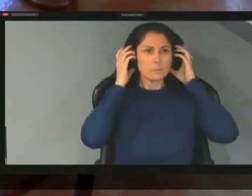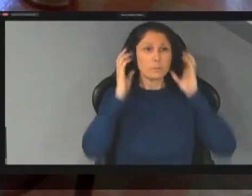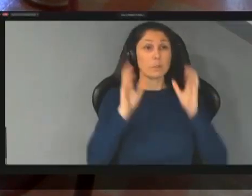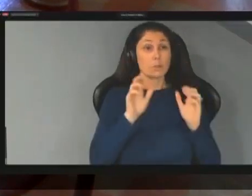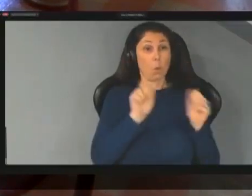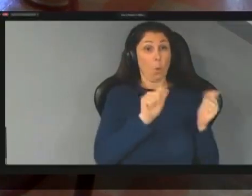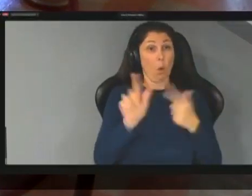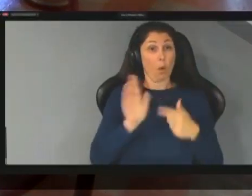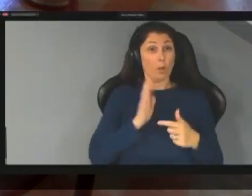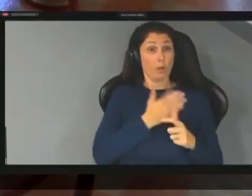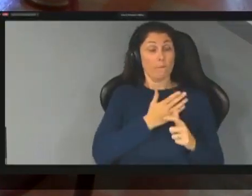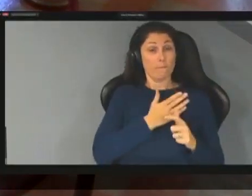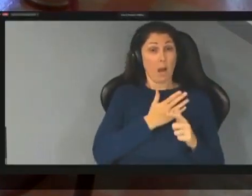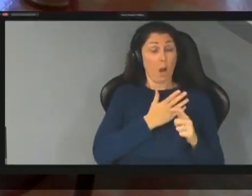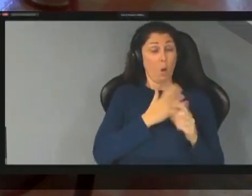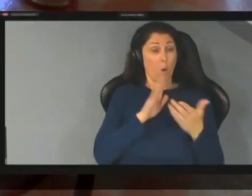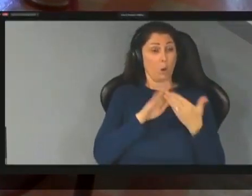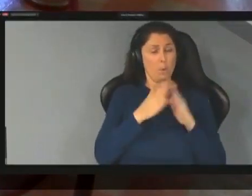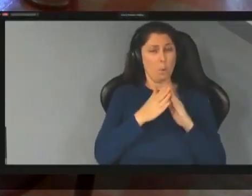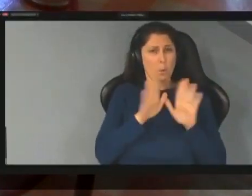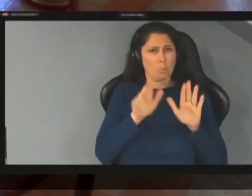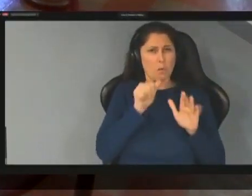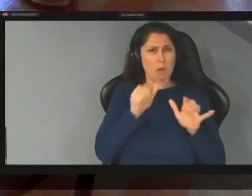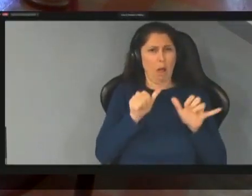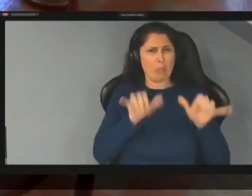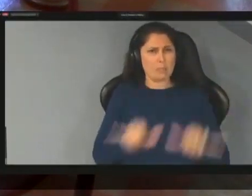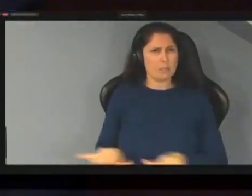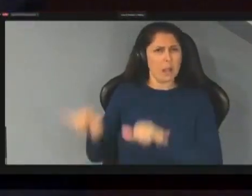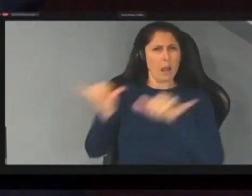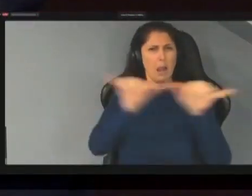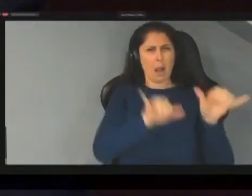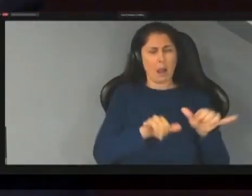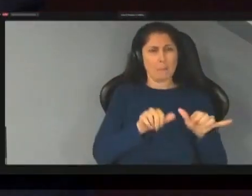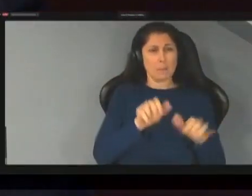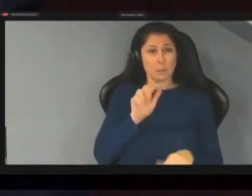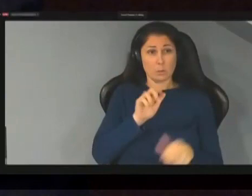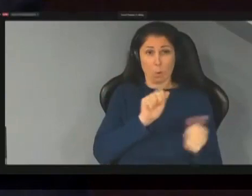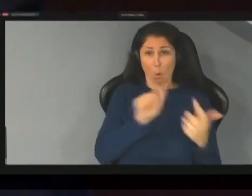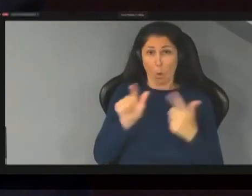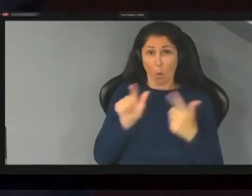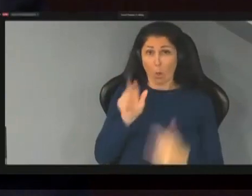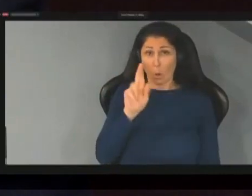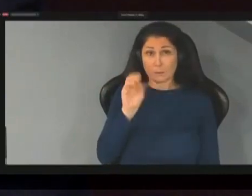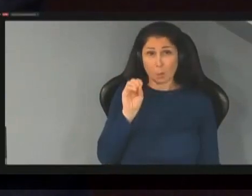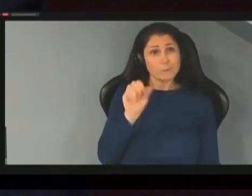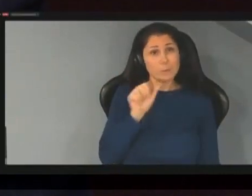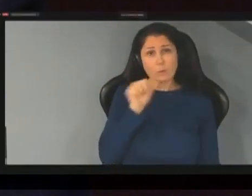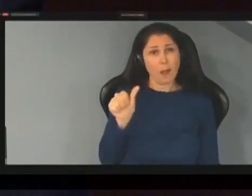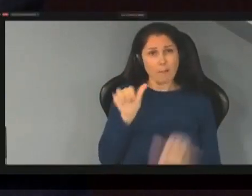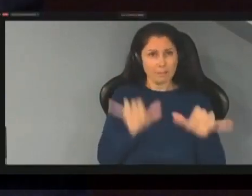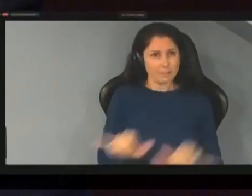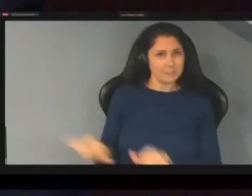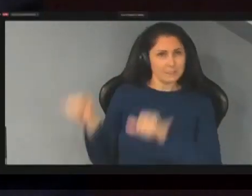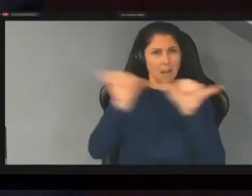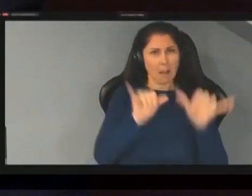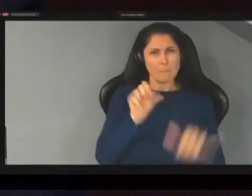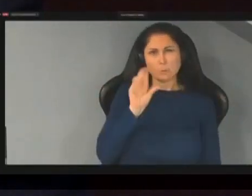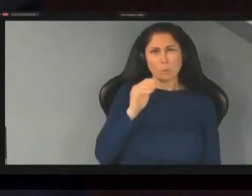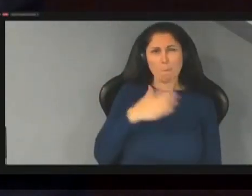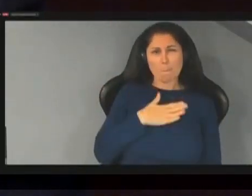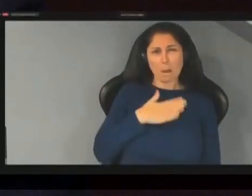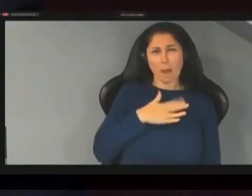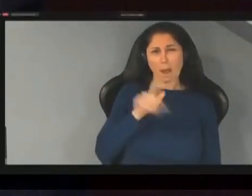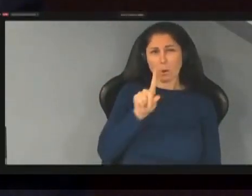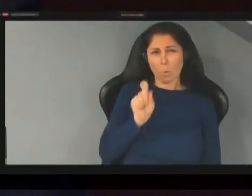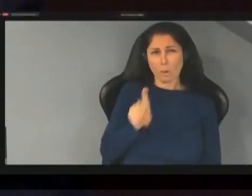are not equal or are not the same, thus all RCOs are also not the same. I guess my question is,